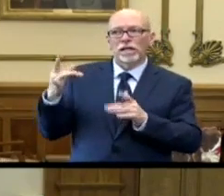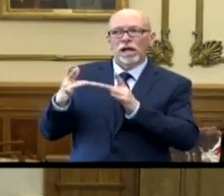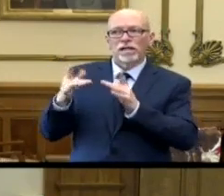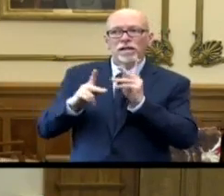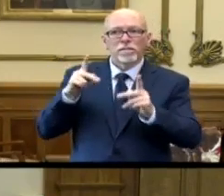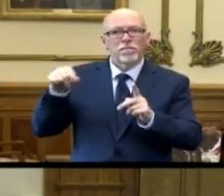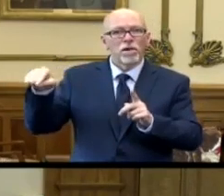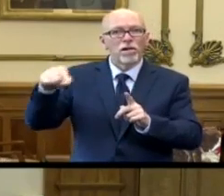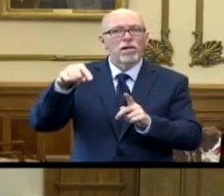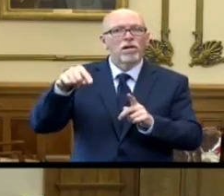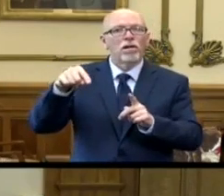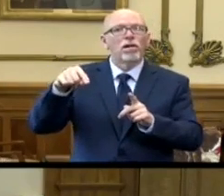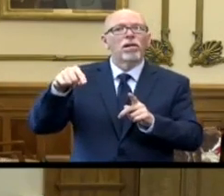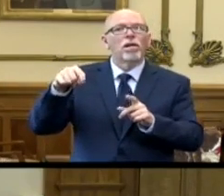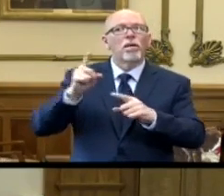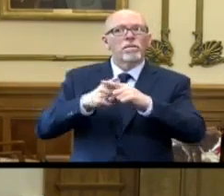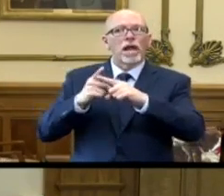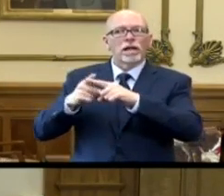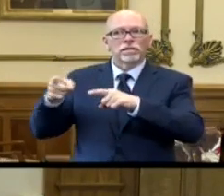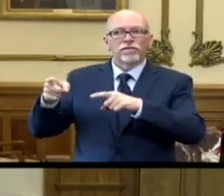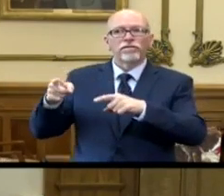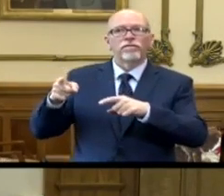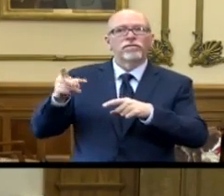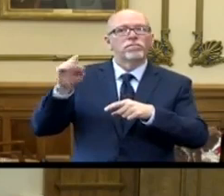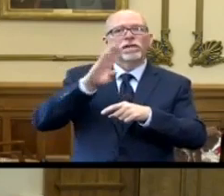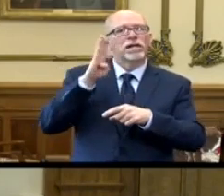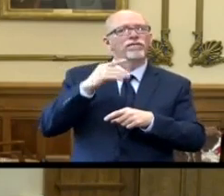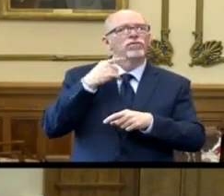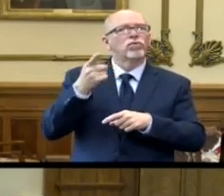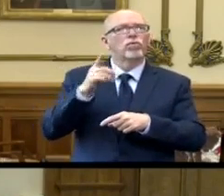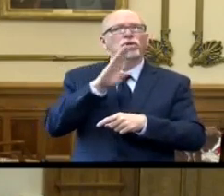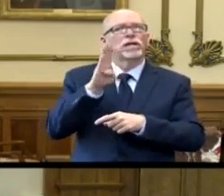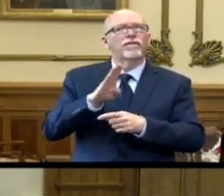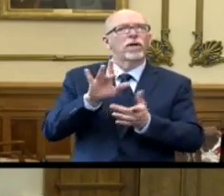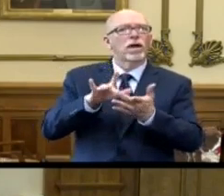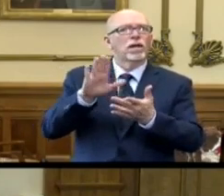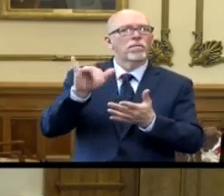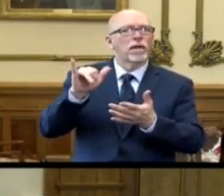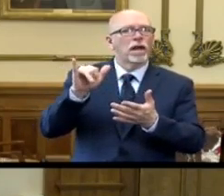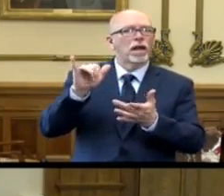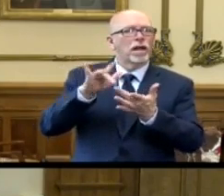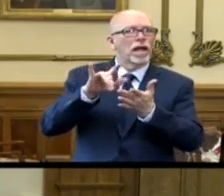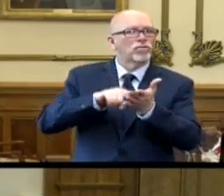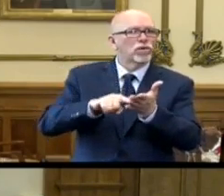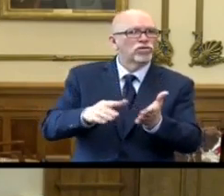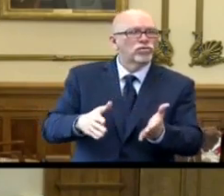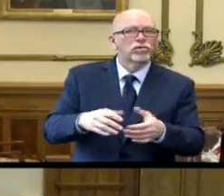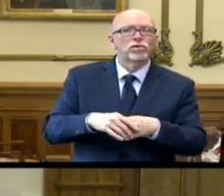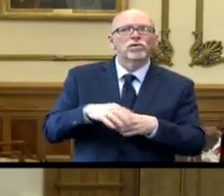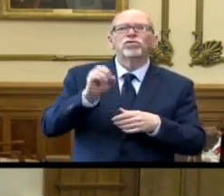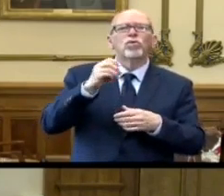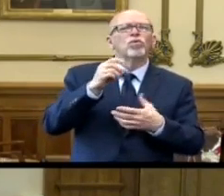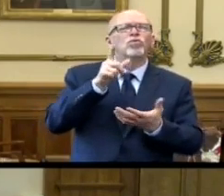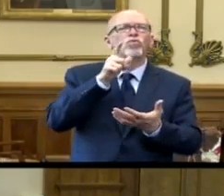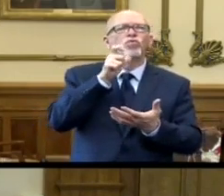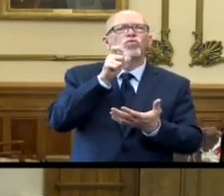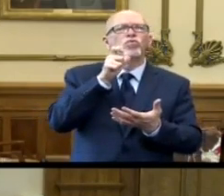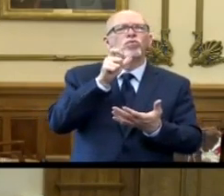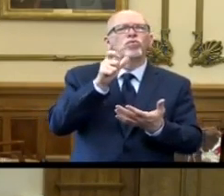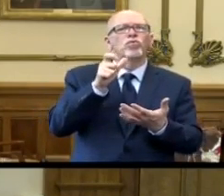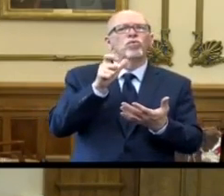who came back positive and were never told, were never contacted by the contact tracers. So who